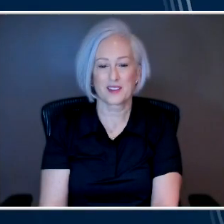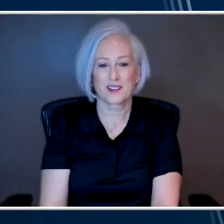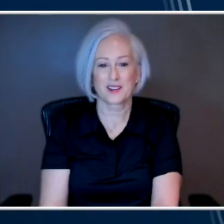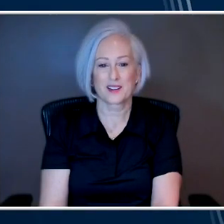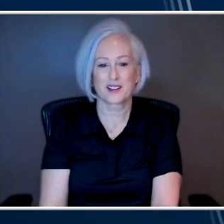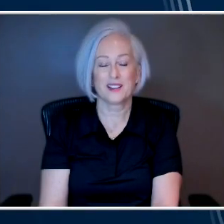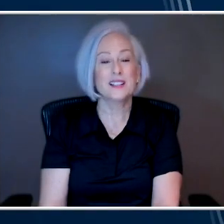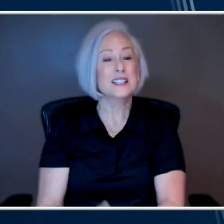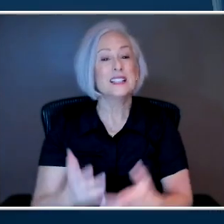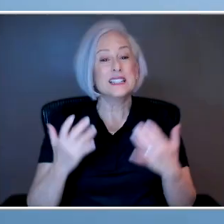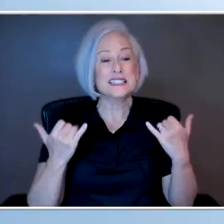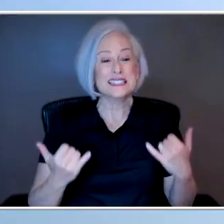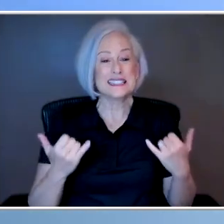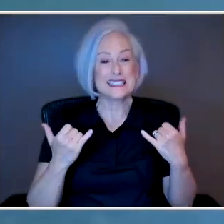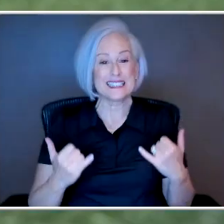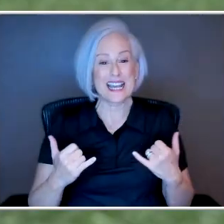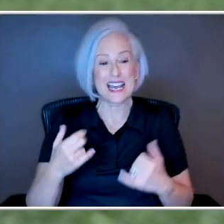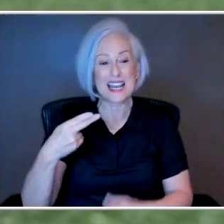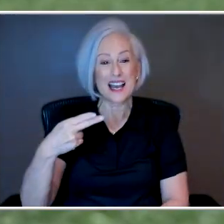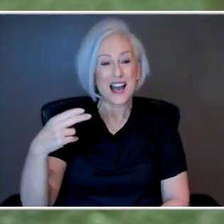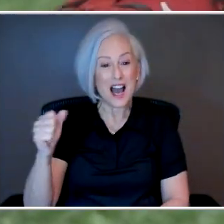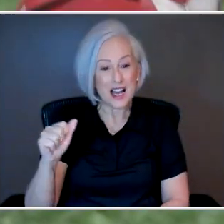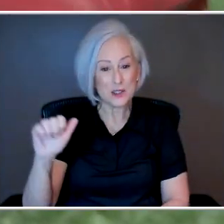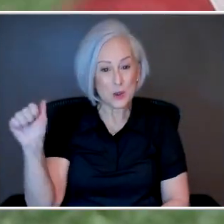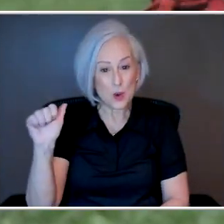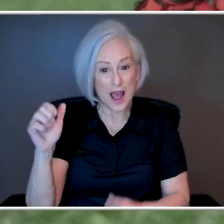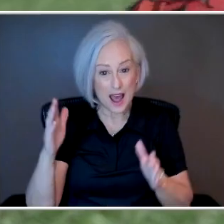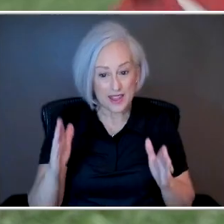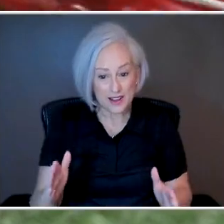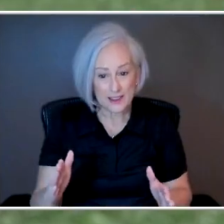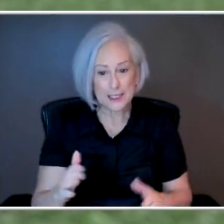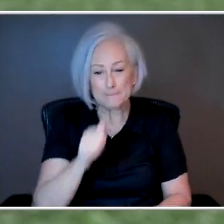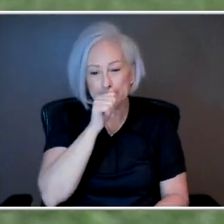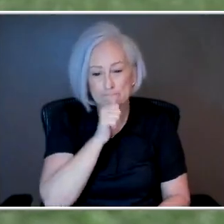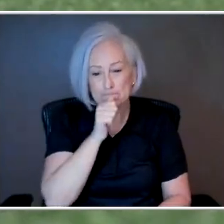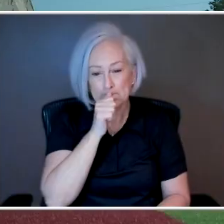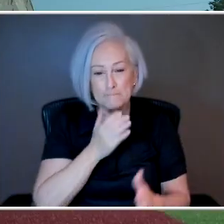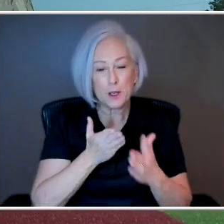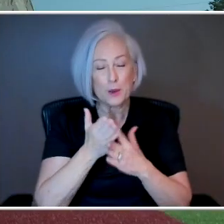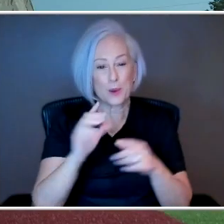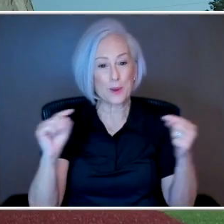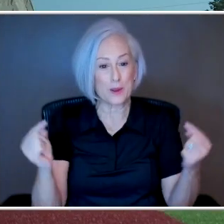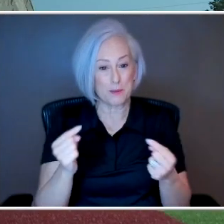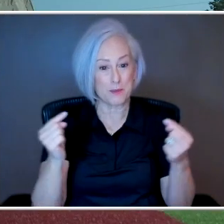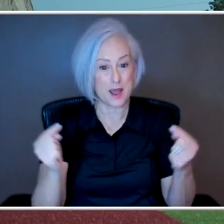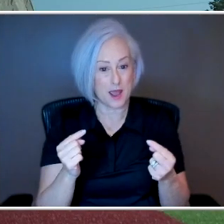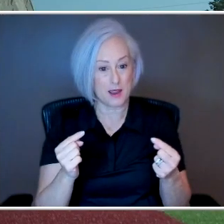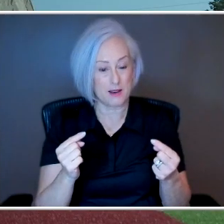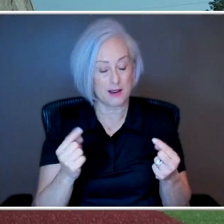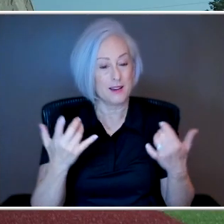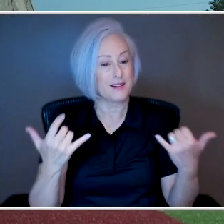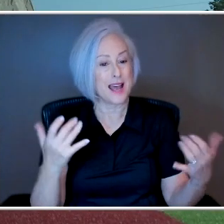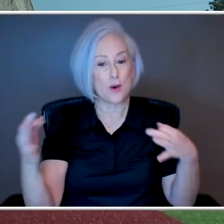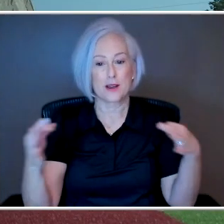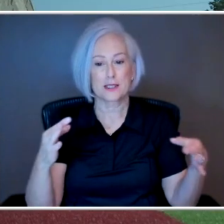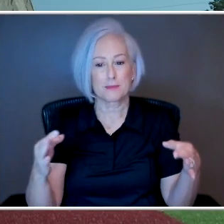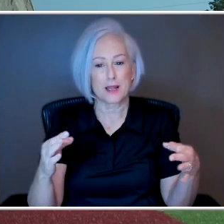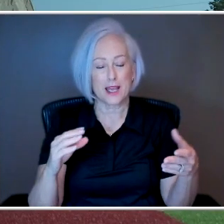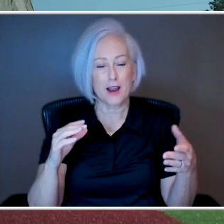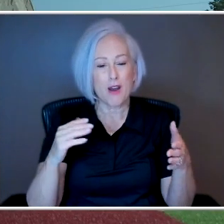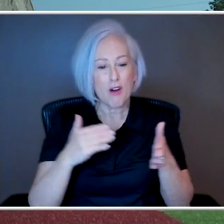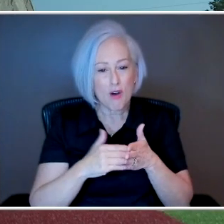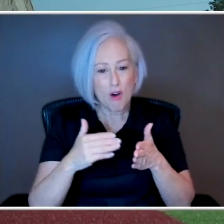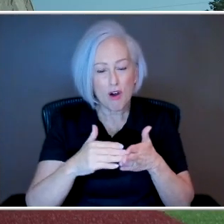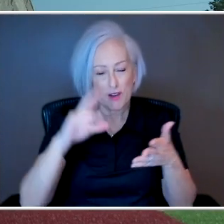Coming up today, a high school athlete was powering through his pain. We explain the often misunderstood injury and the surgery to fix